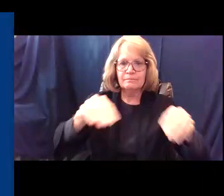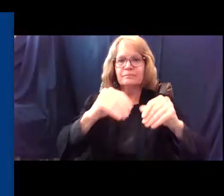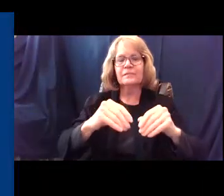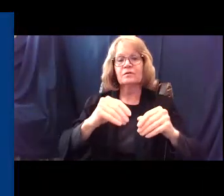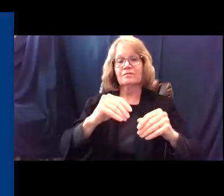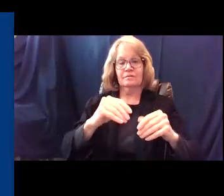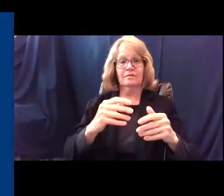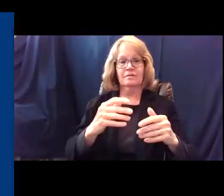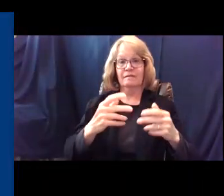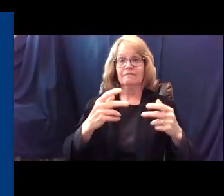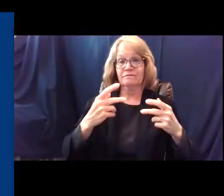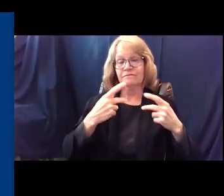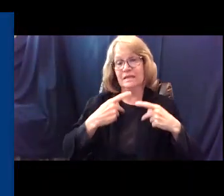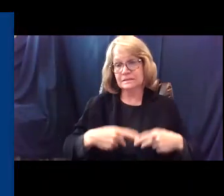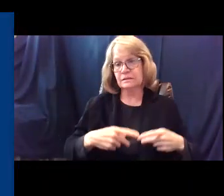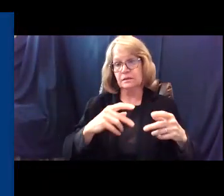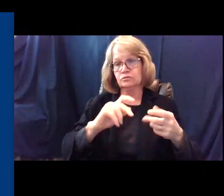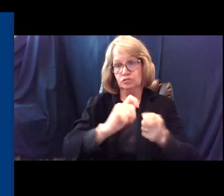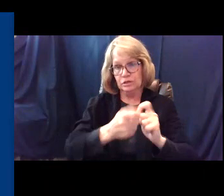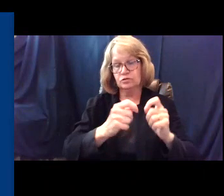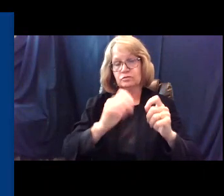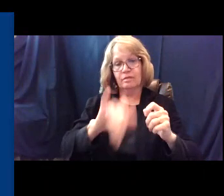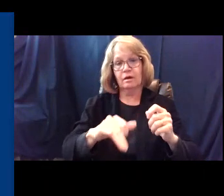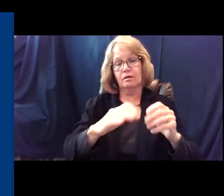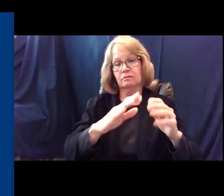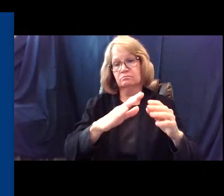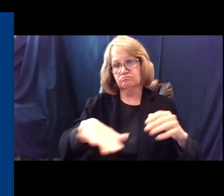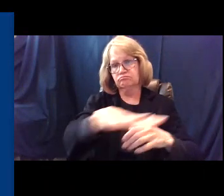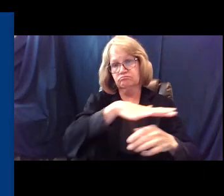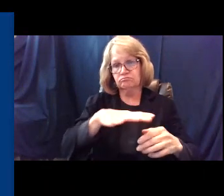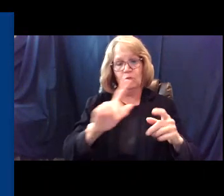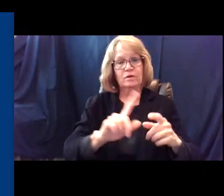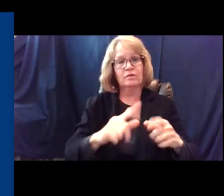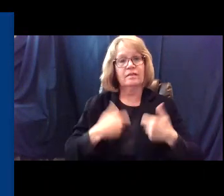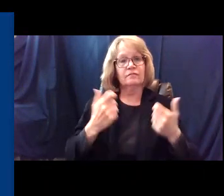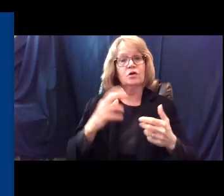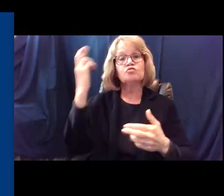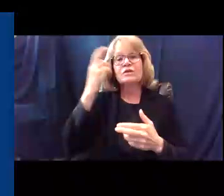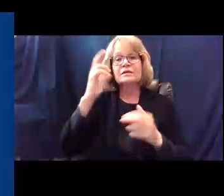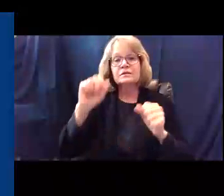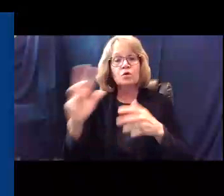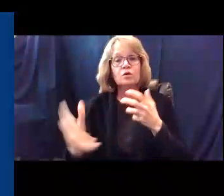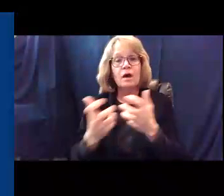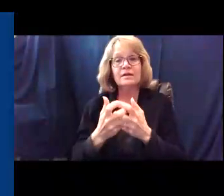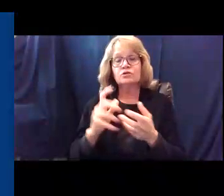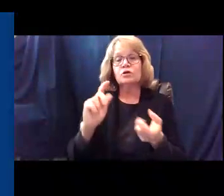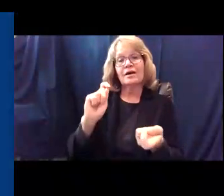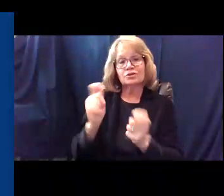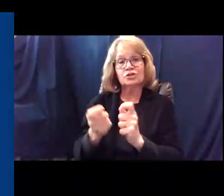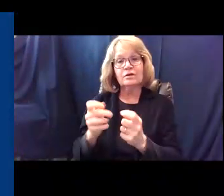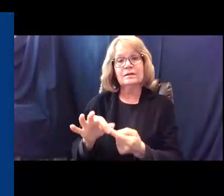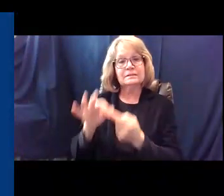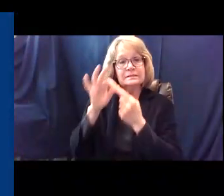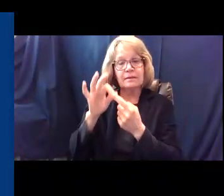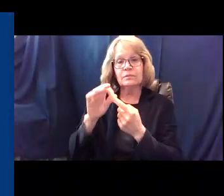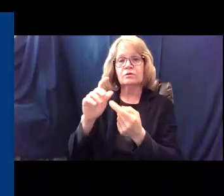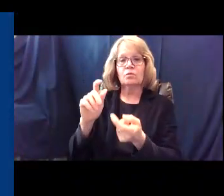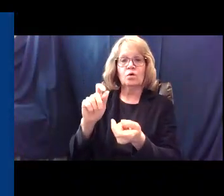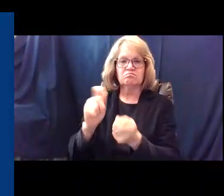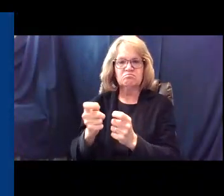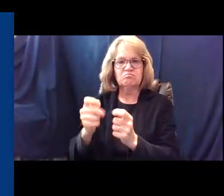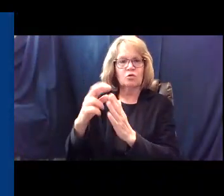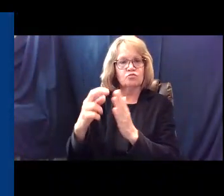structure. A reasonable accommodation is when there's a change, exception, or adjustment to a rule, a policy, a practice,